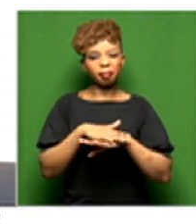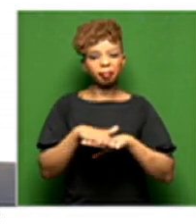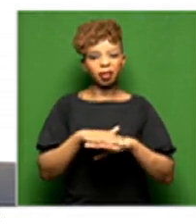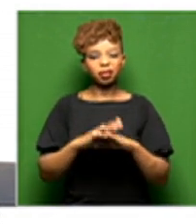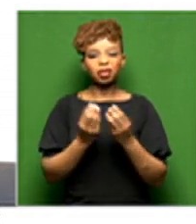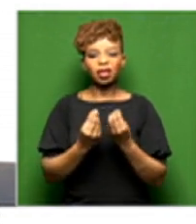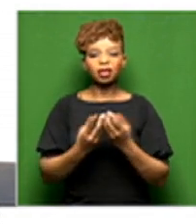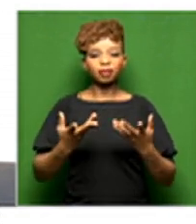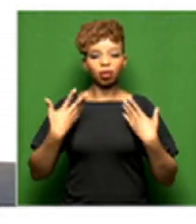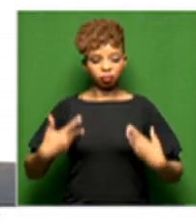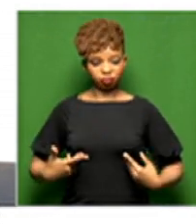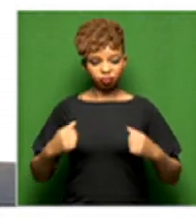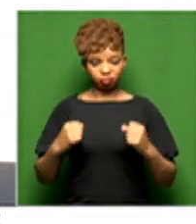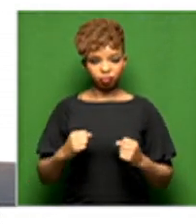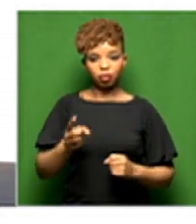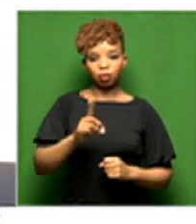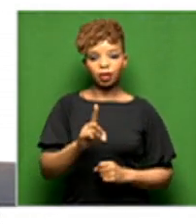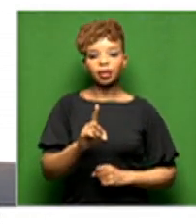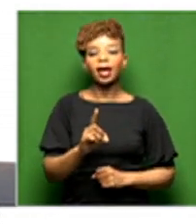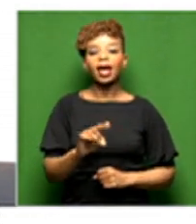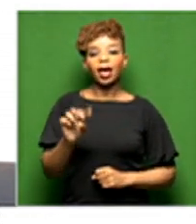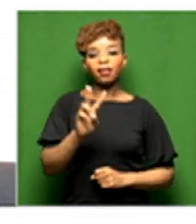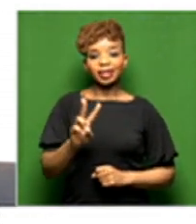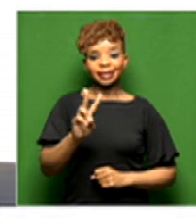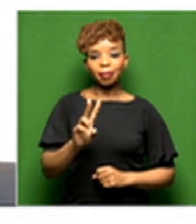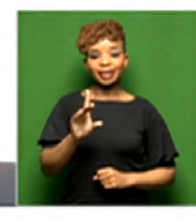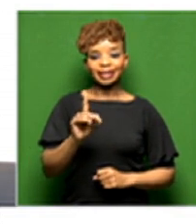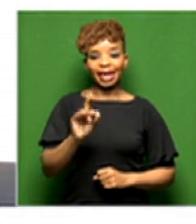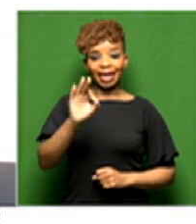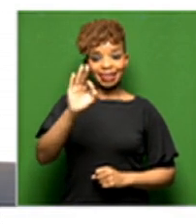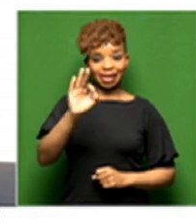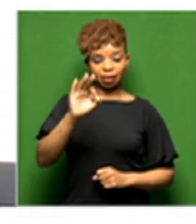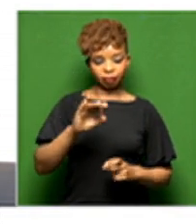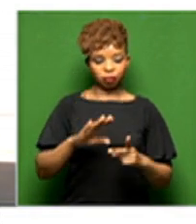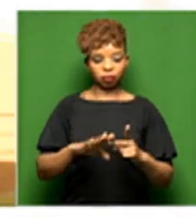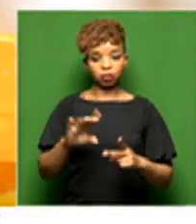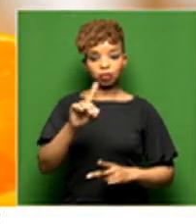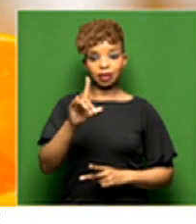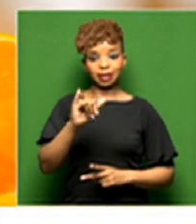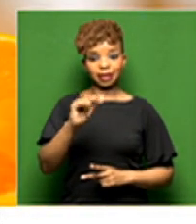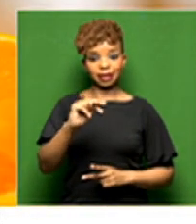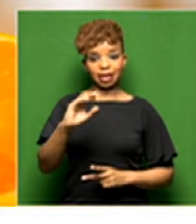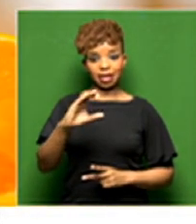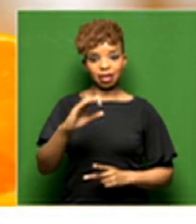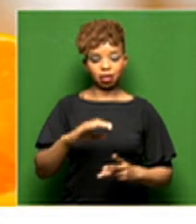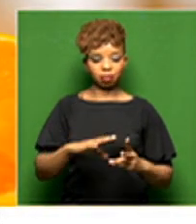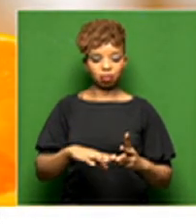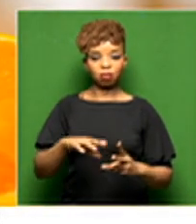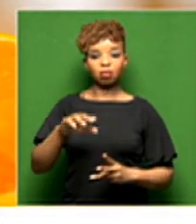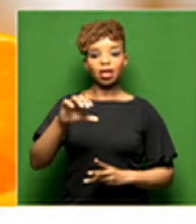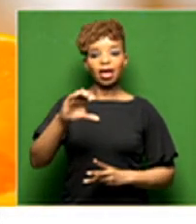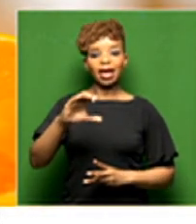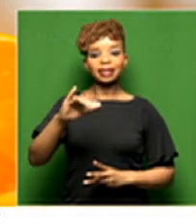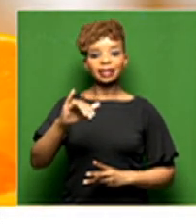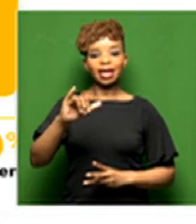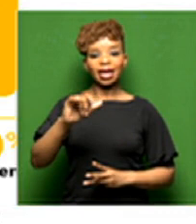immune system are going to be vitamin D3. They're going to be zinc, selenium, and vitamin C. So